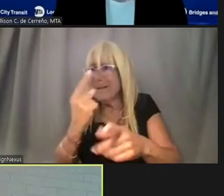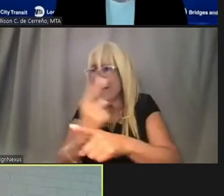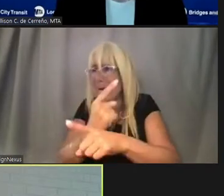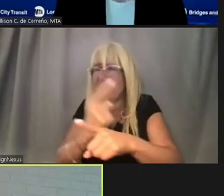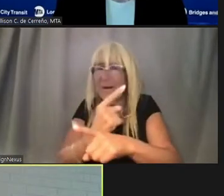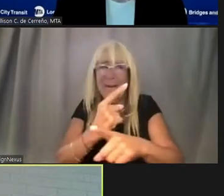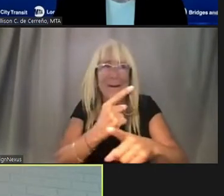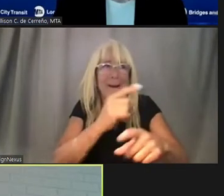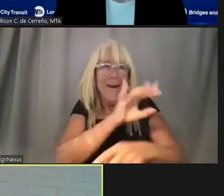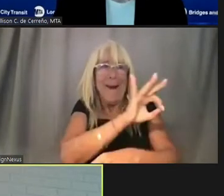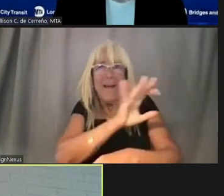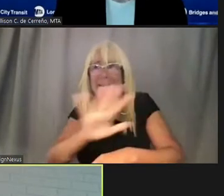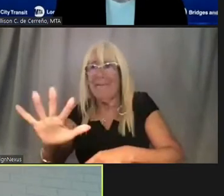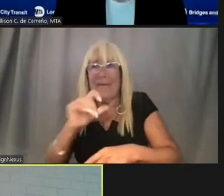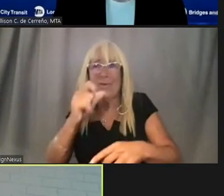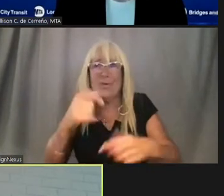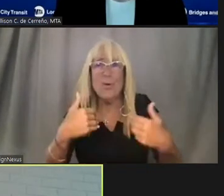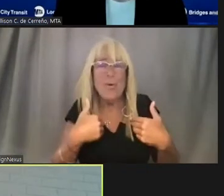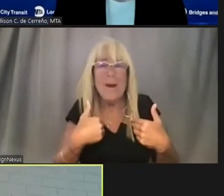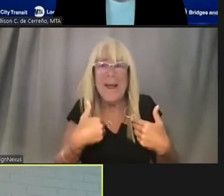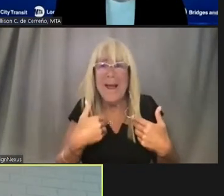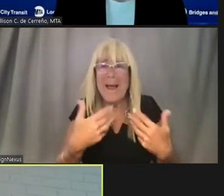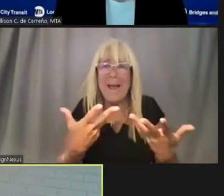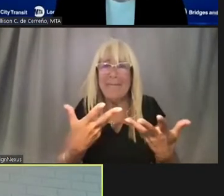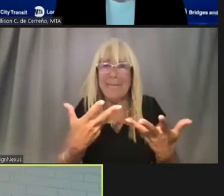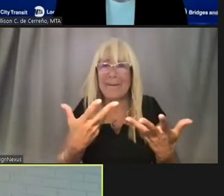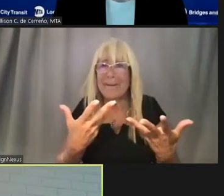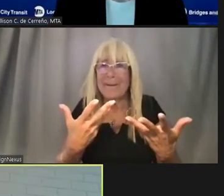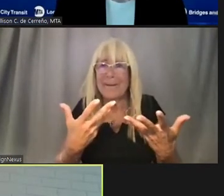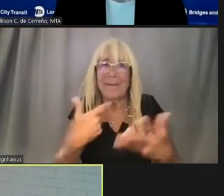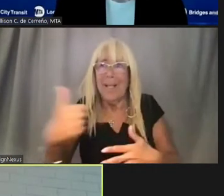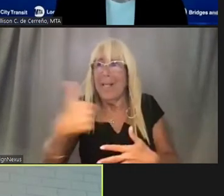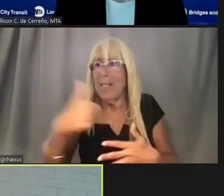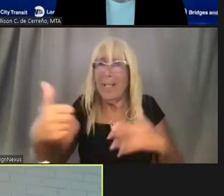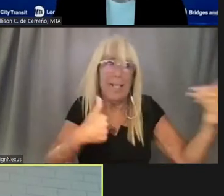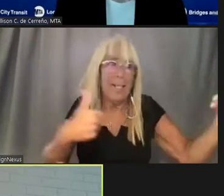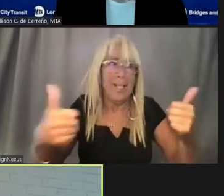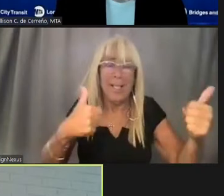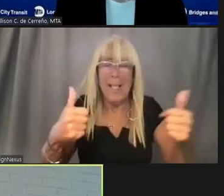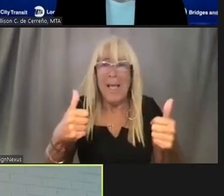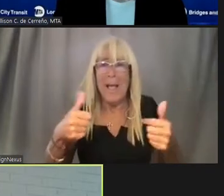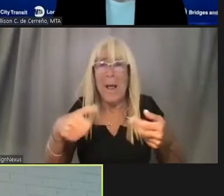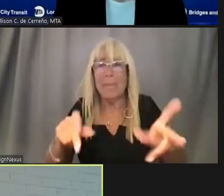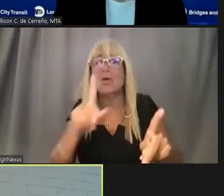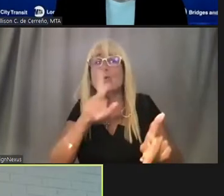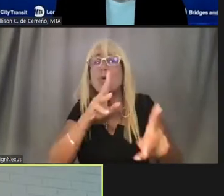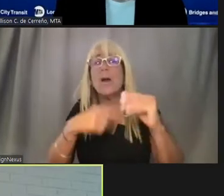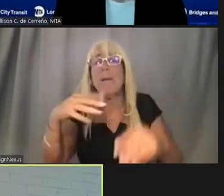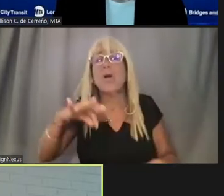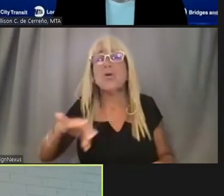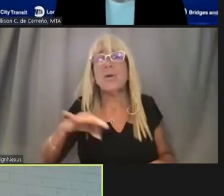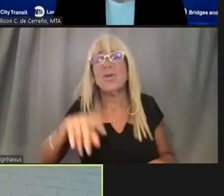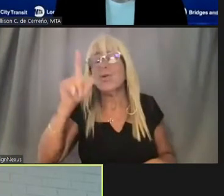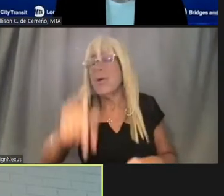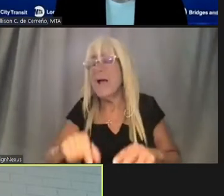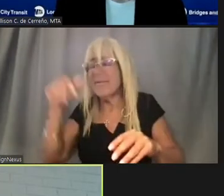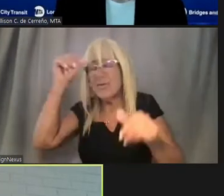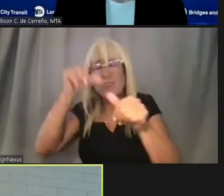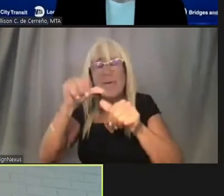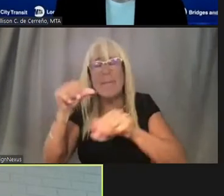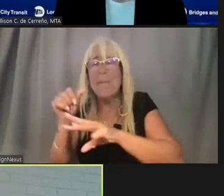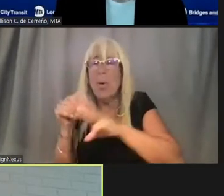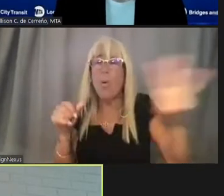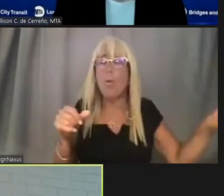transit opportunities so I know I don't have too much time yet but when we talk about credits you have to remember west of Hudson commuters